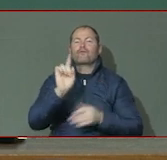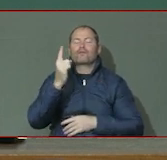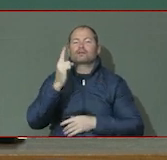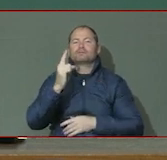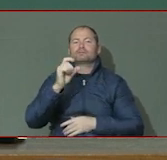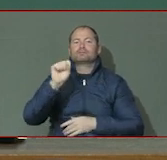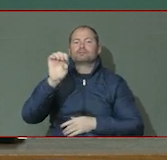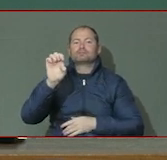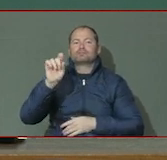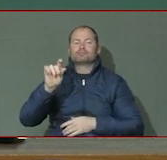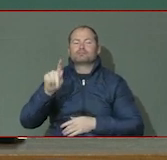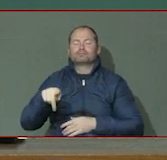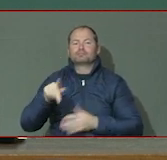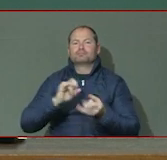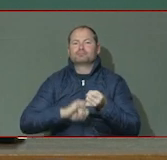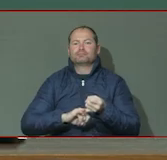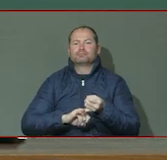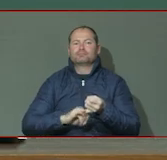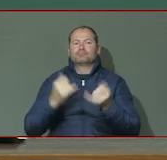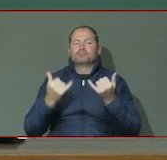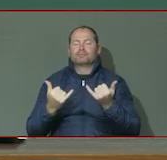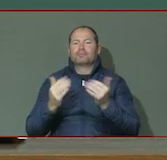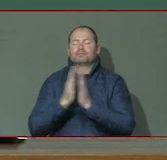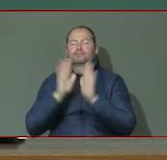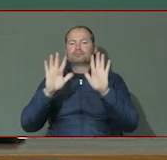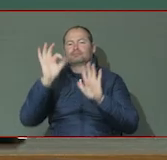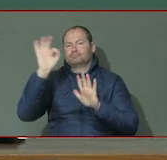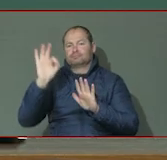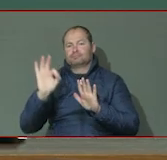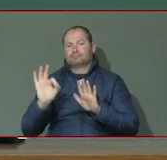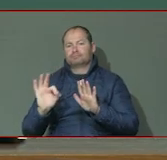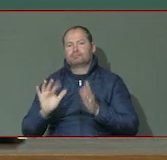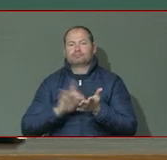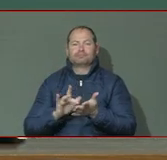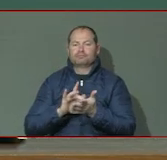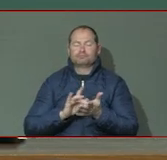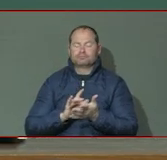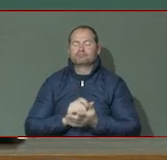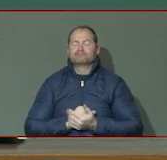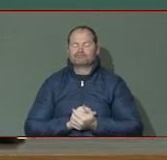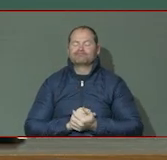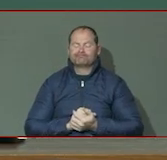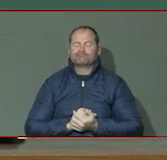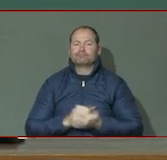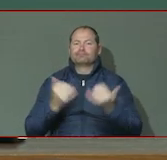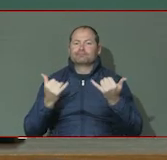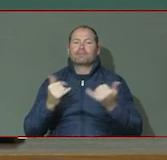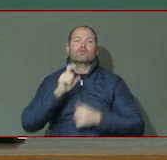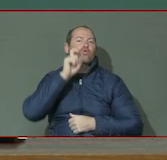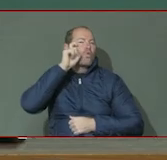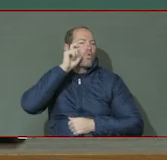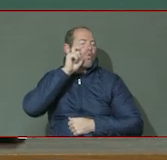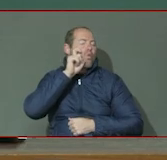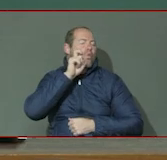and equipment is depreciated at 10% on the cost price. All right. So let's start with the old,